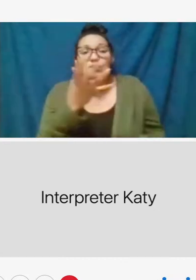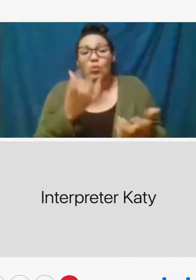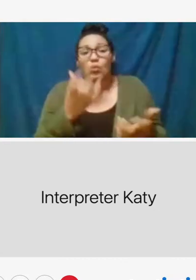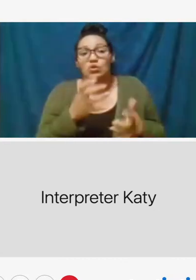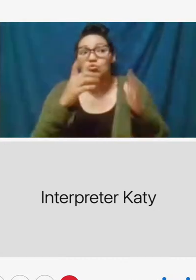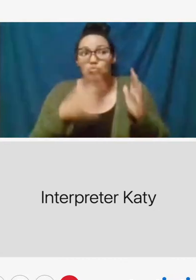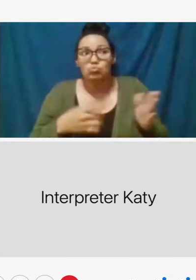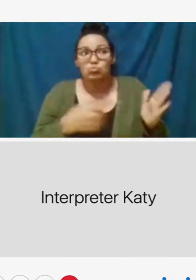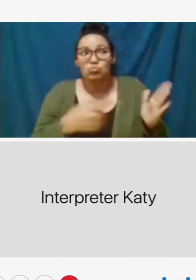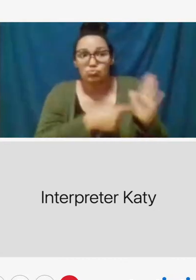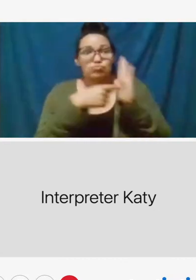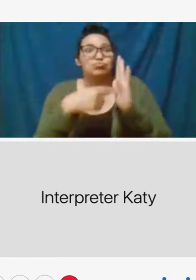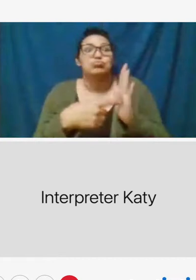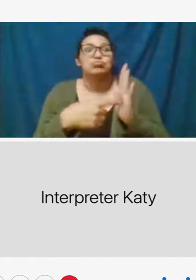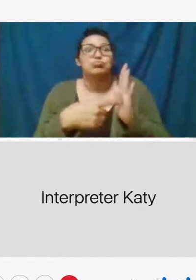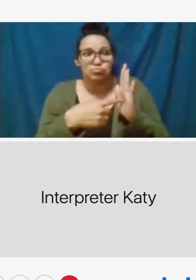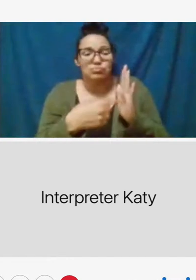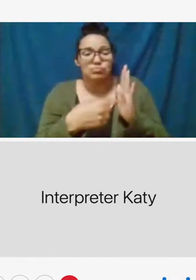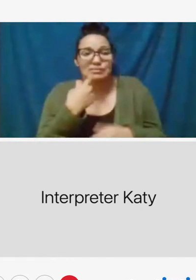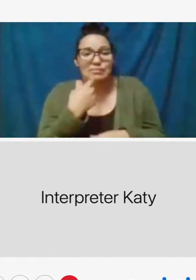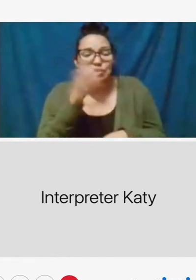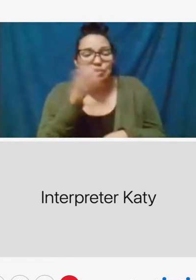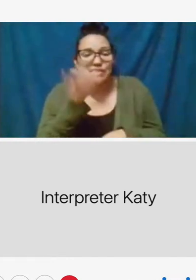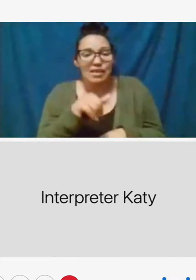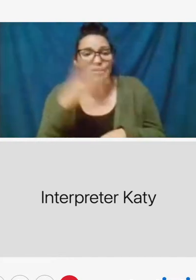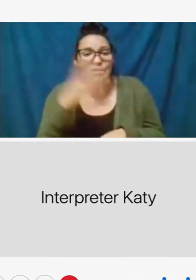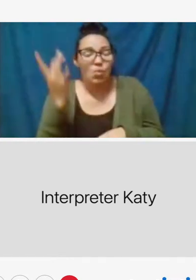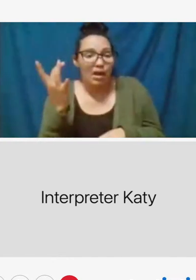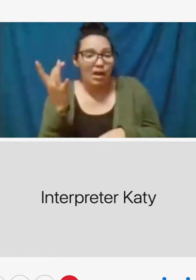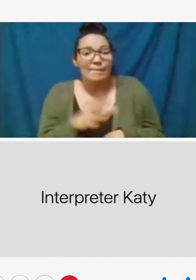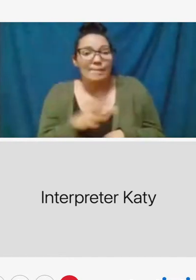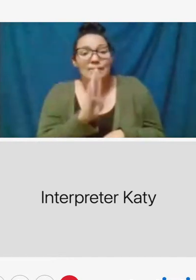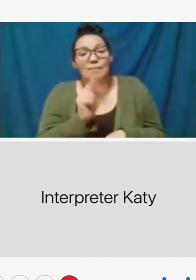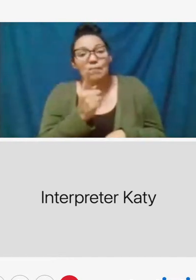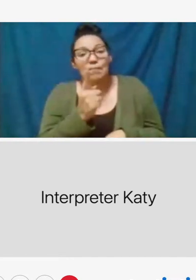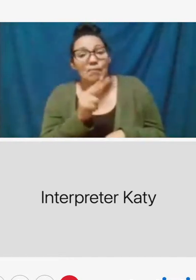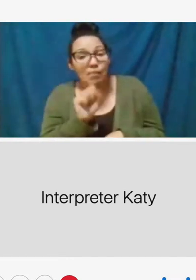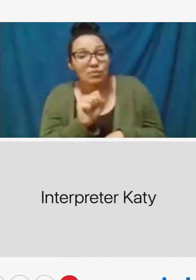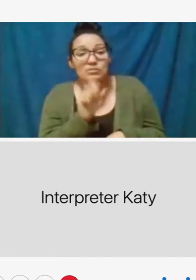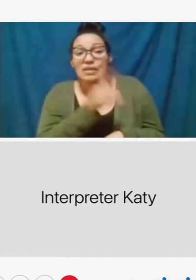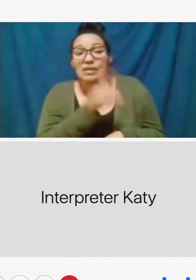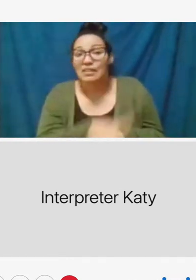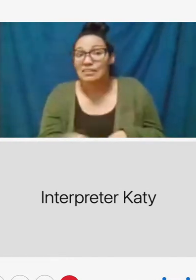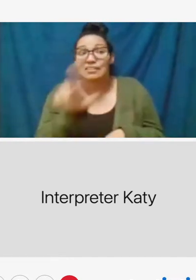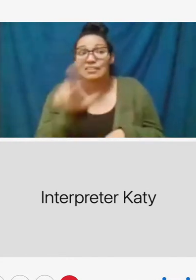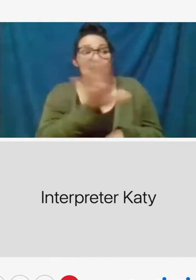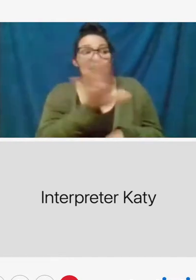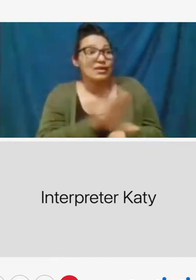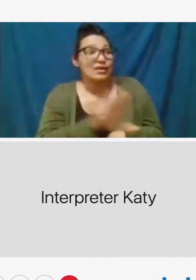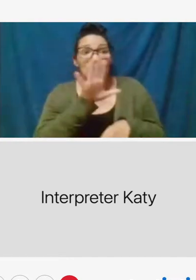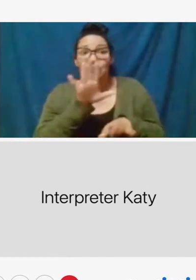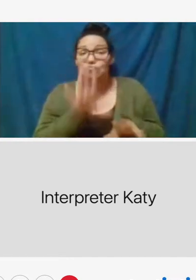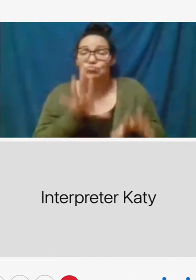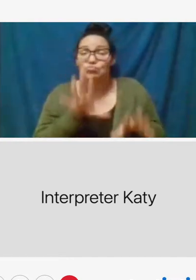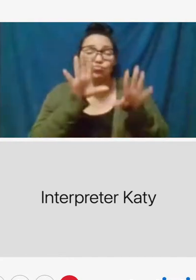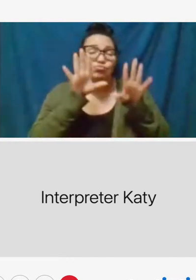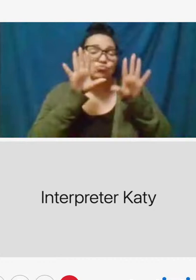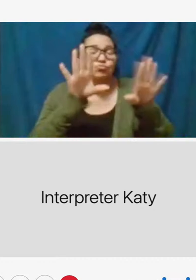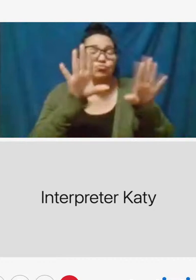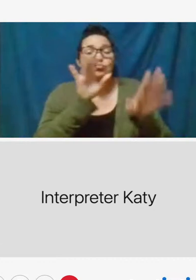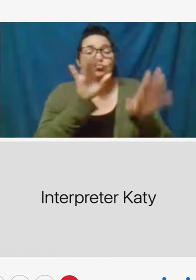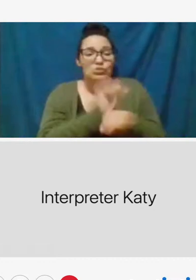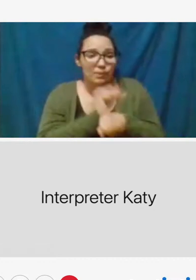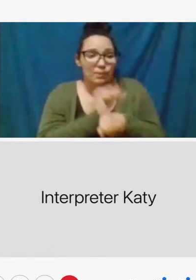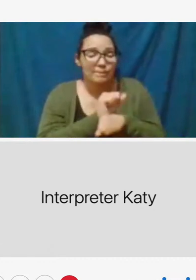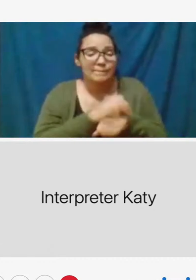um Miss buckles and they are doing she's doing a tremendous job tremendous job and students love